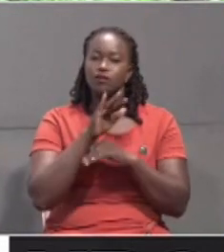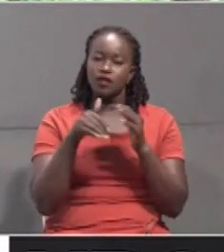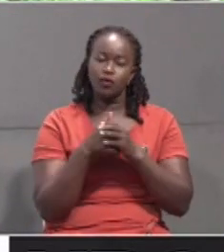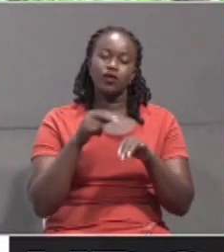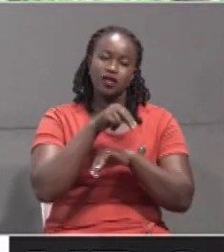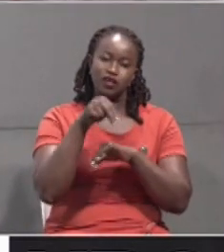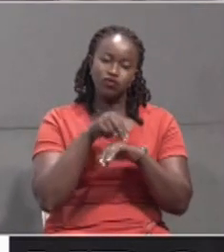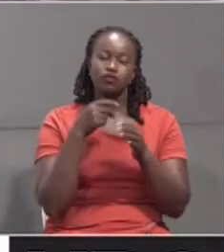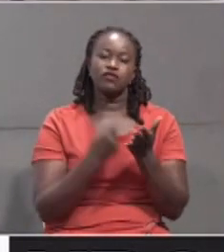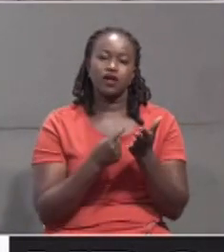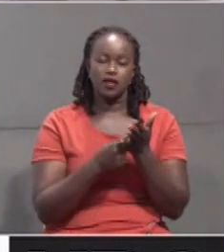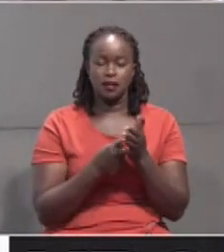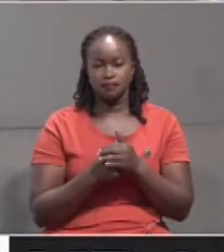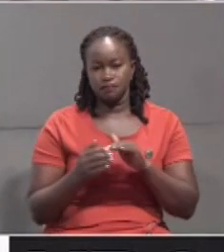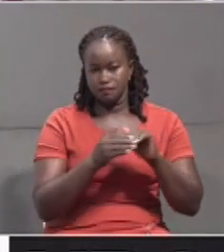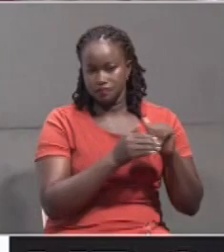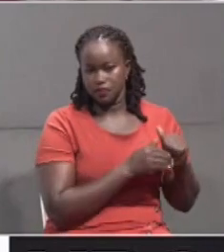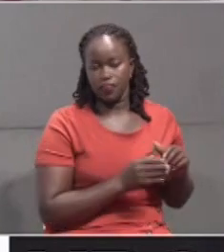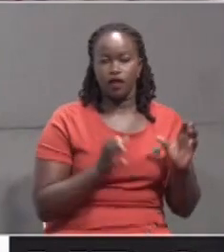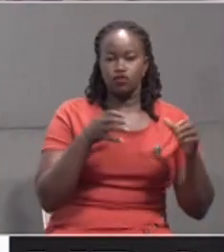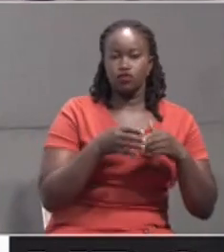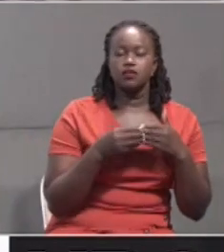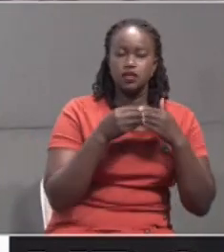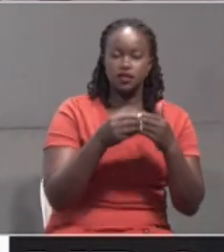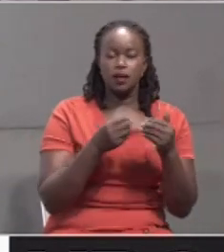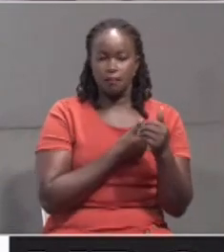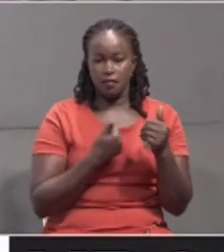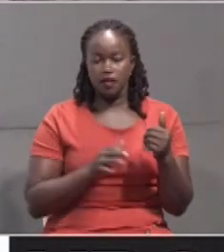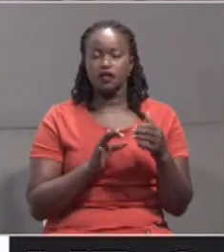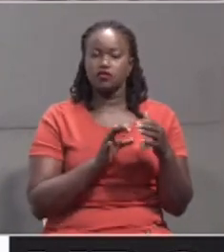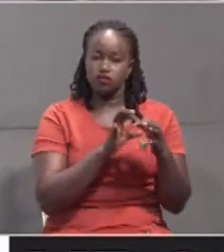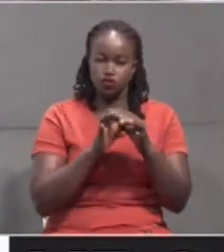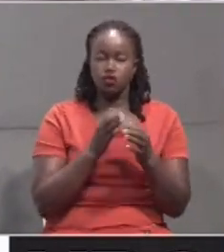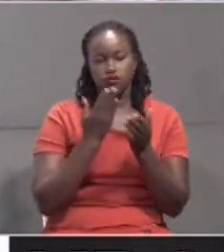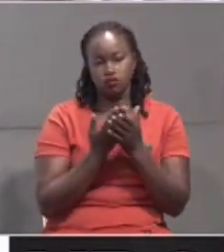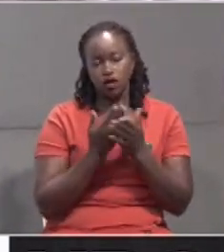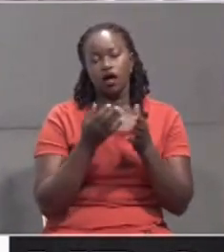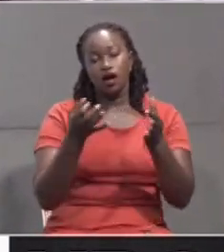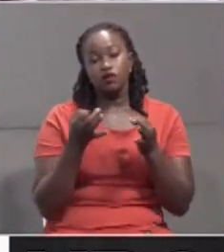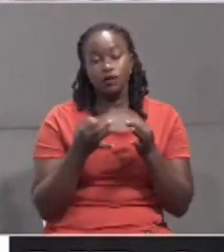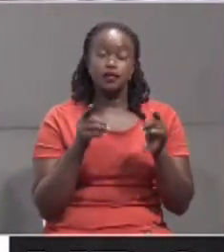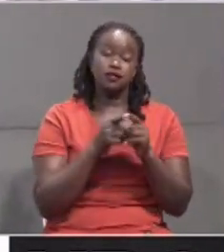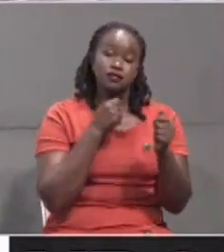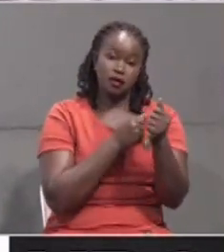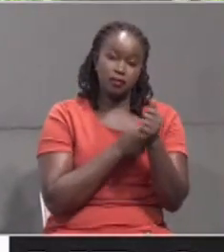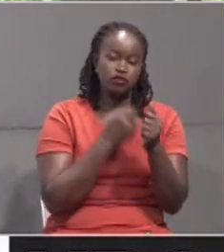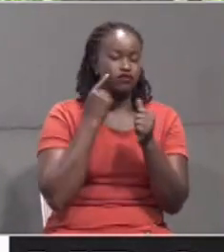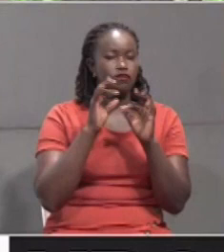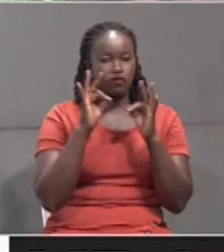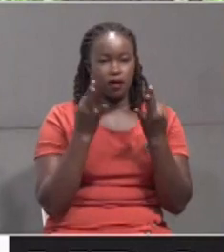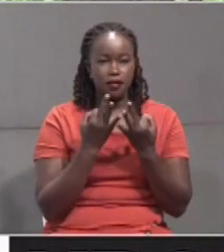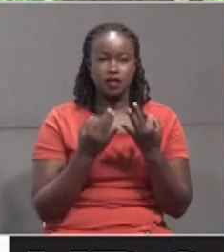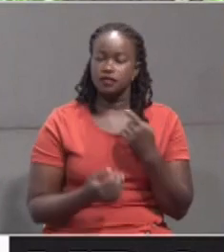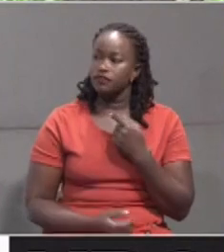of Uganda. Meanwhile, leaders of the Mothers Union in Chakuterekera Church called for accountability and support for the family. All